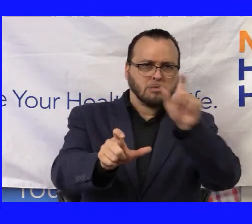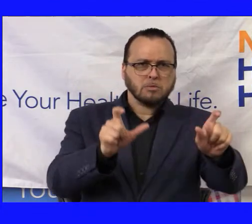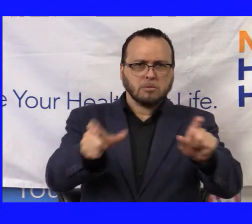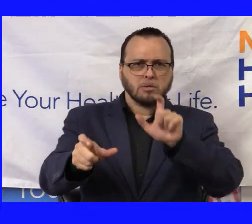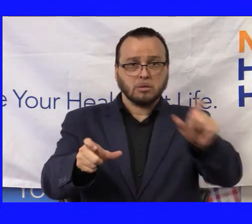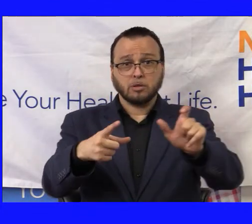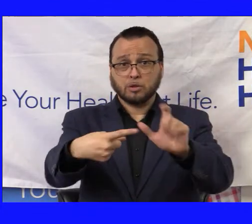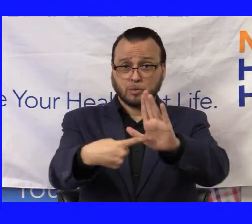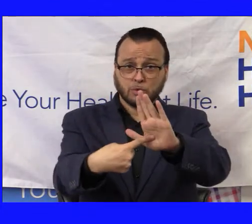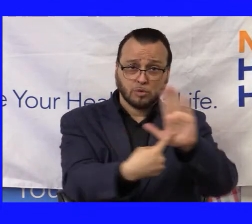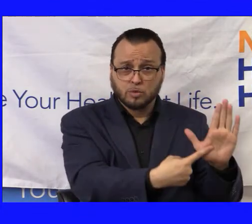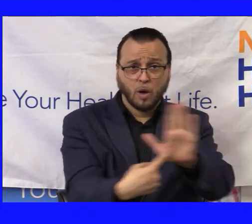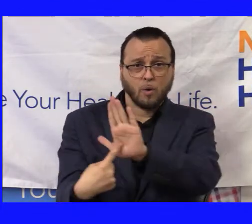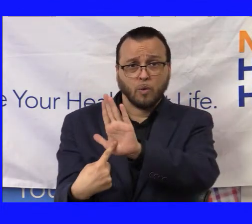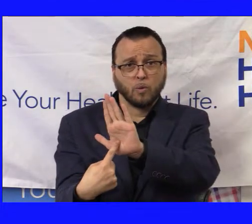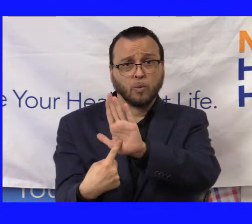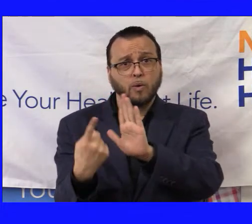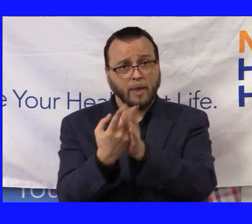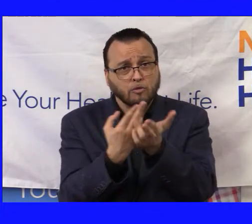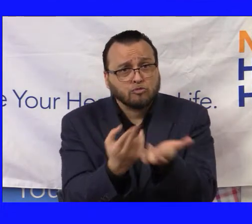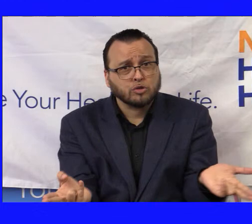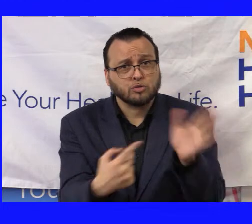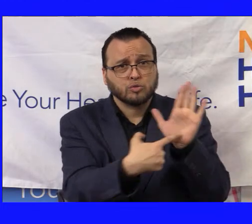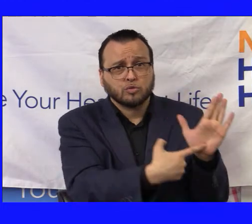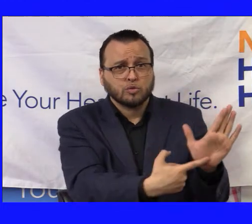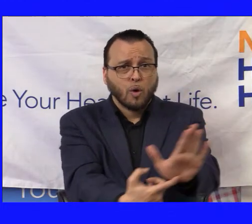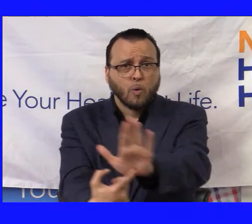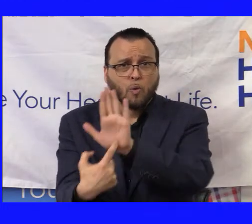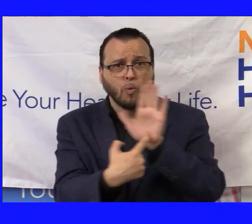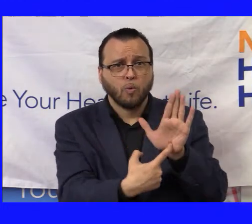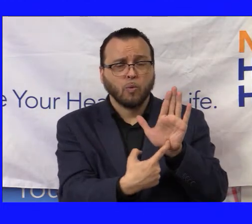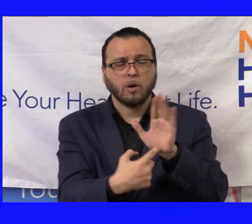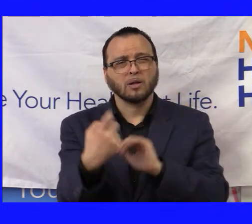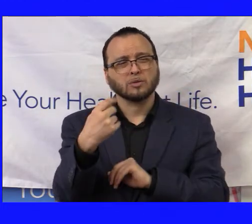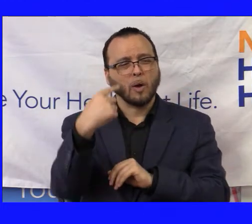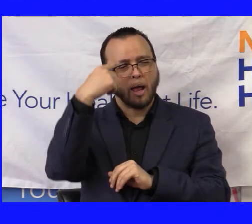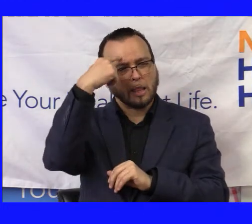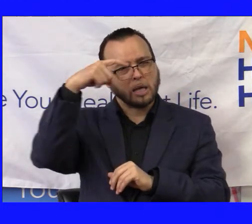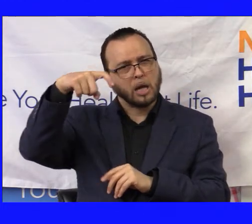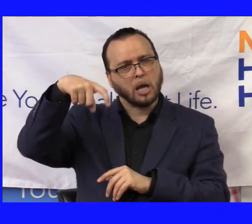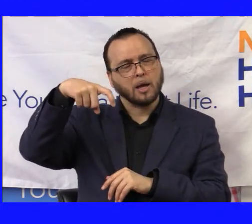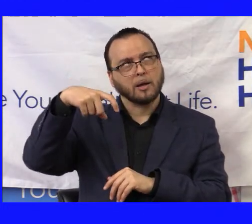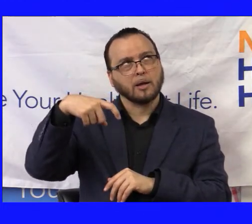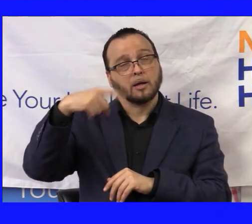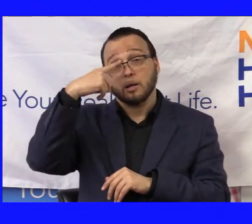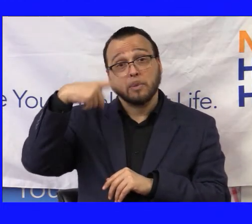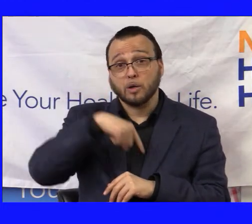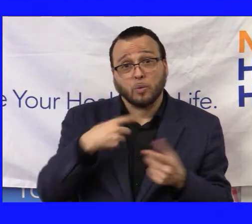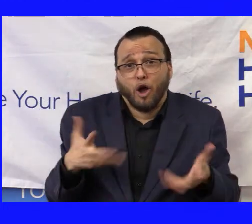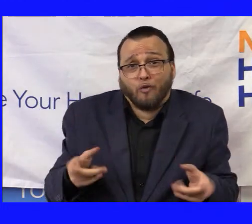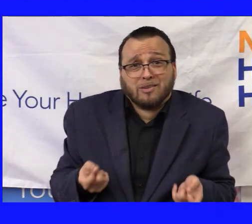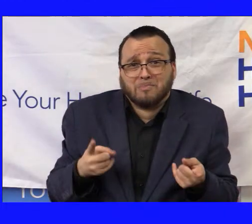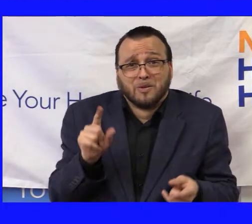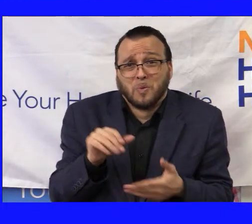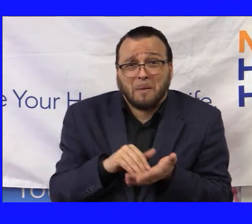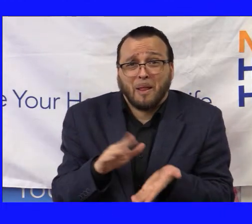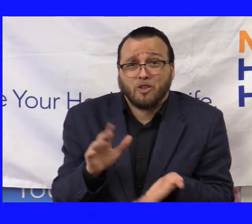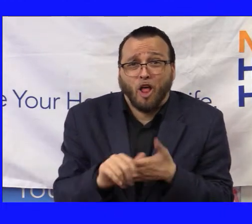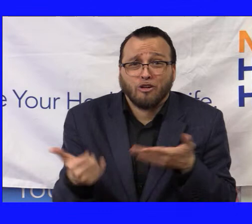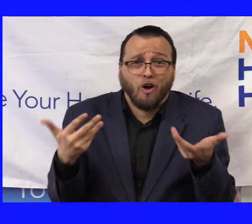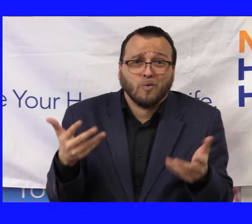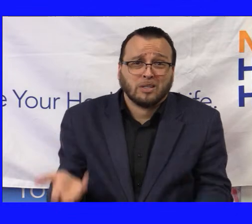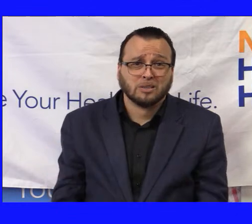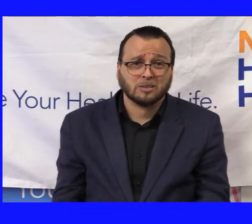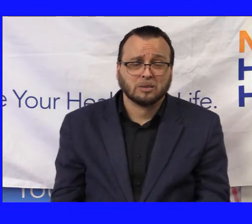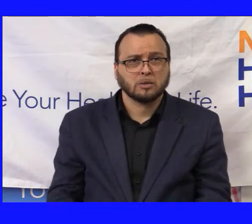you show the resources. So I think it has to be because we already spent $20 million almost.